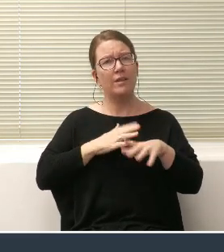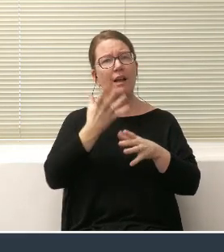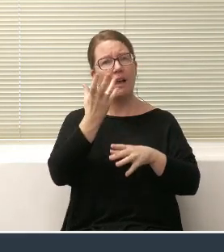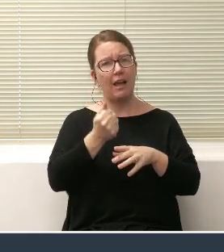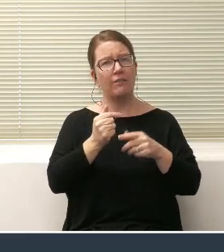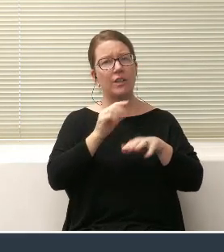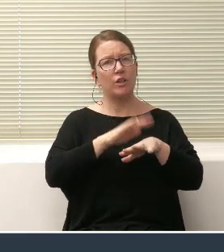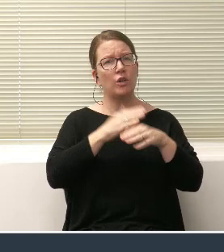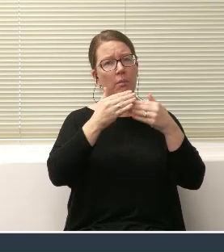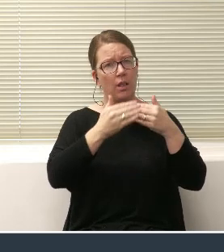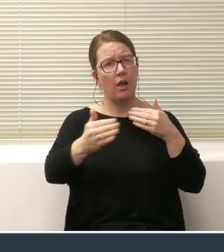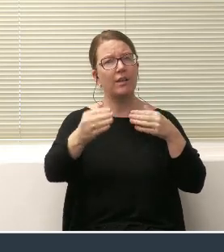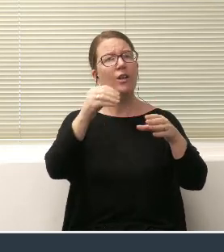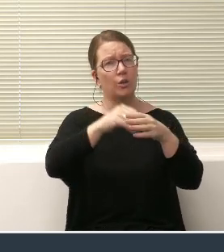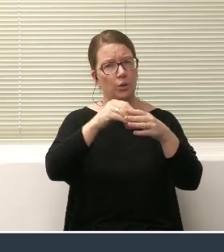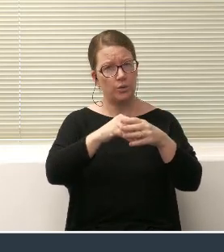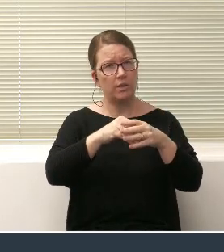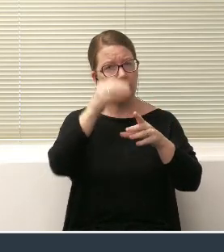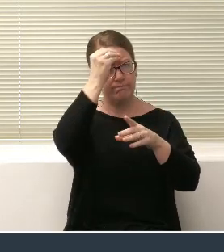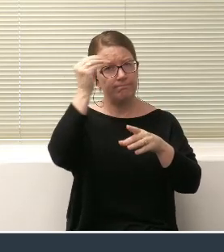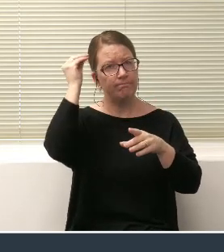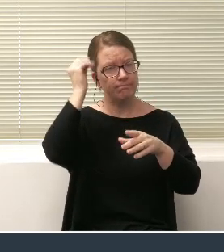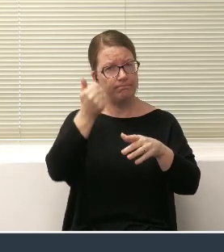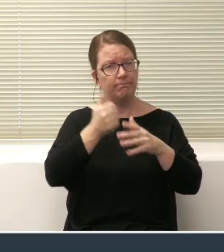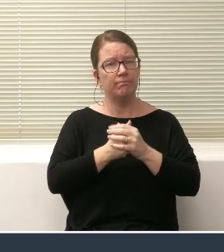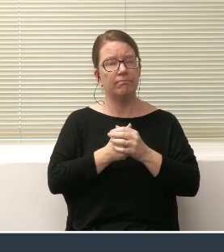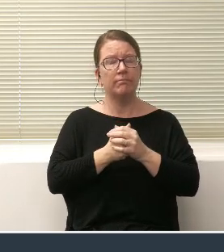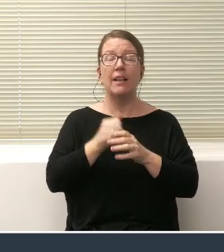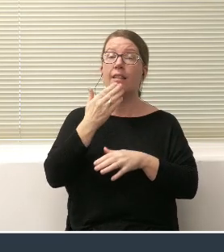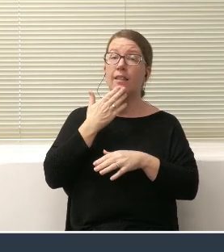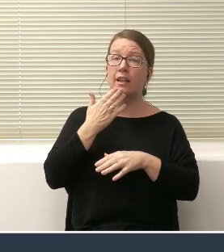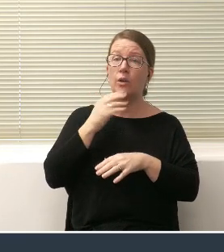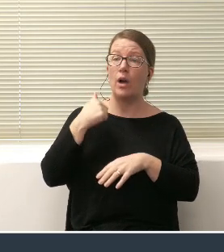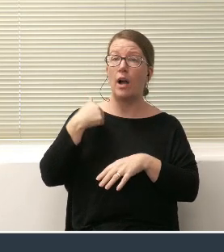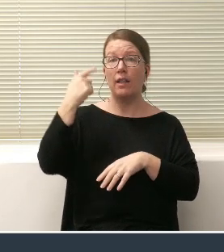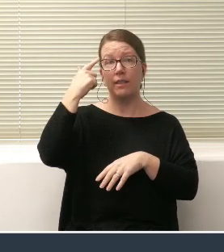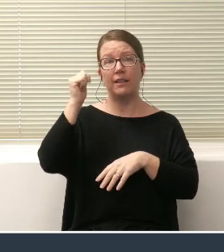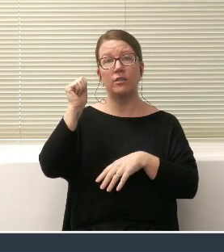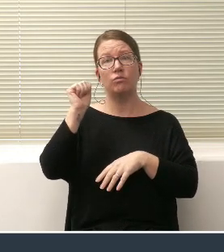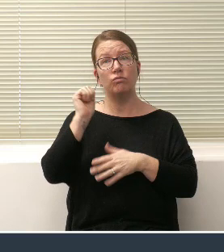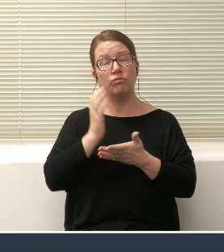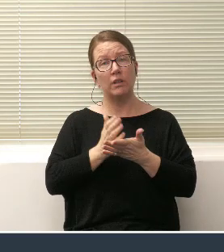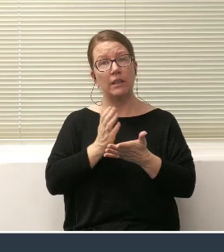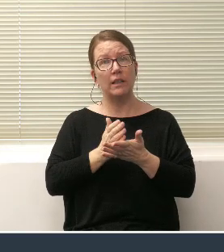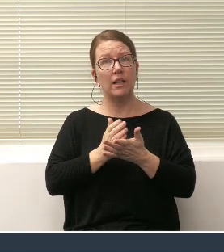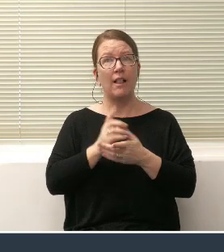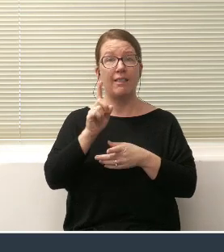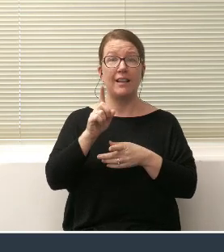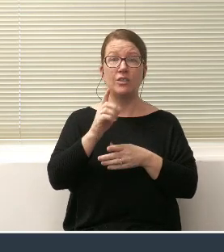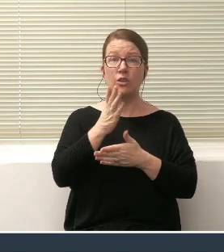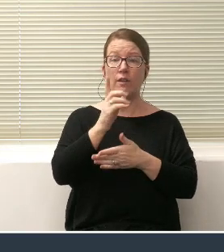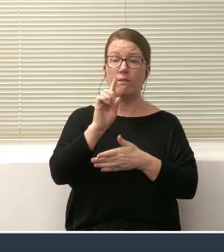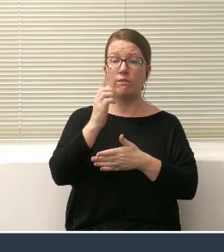we do it. Thank you. Thank you, Councillor Price. And I think actually that lends itself to the first